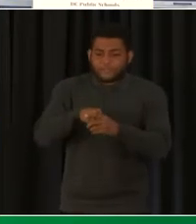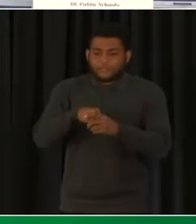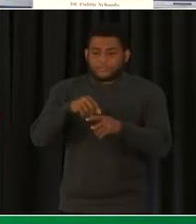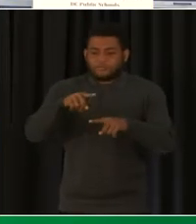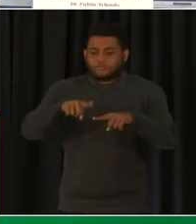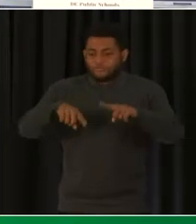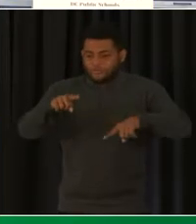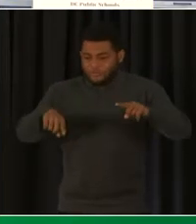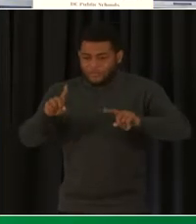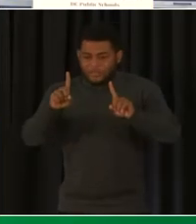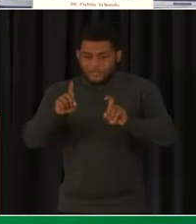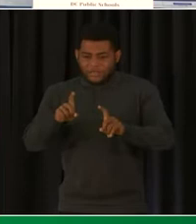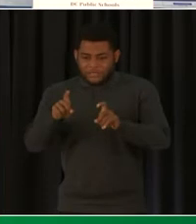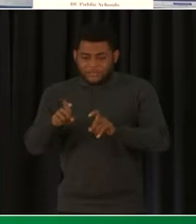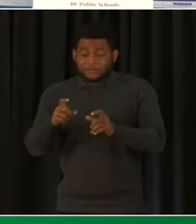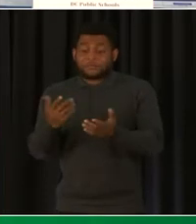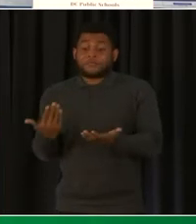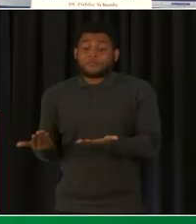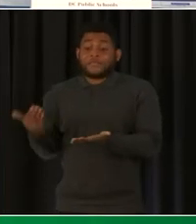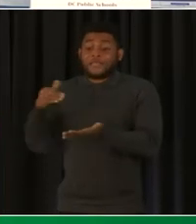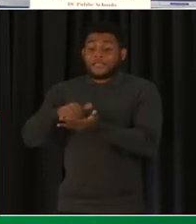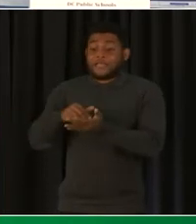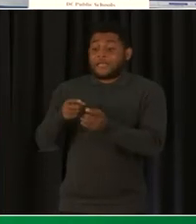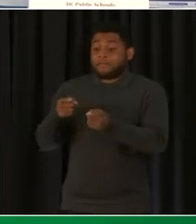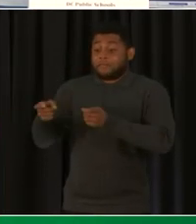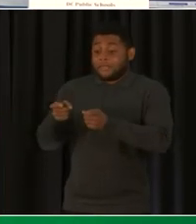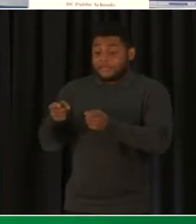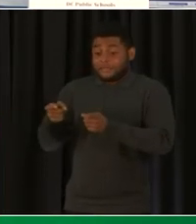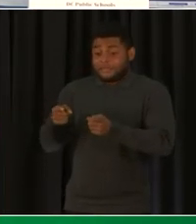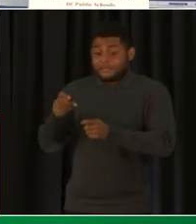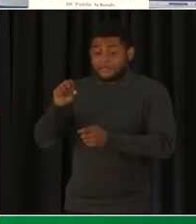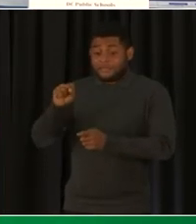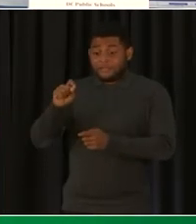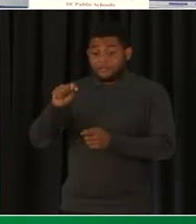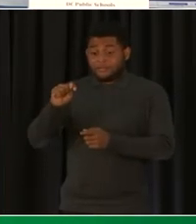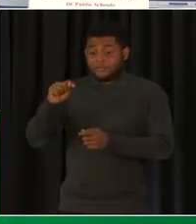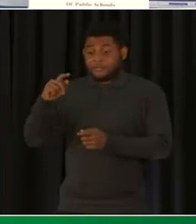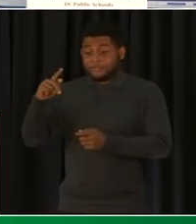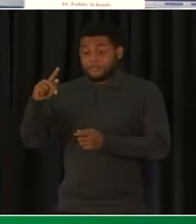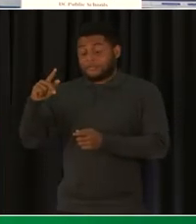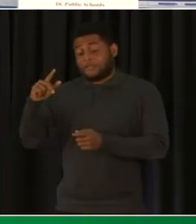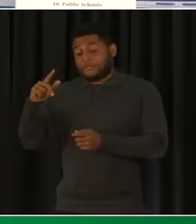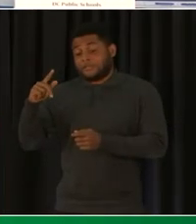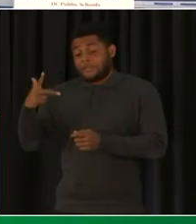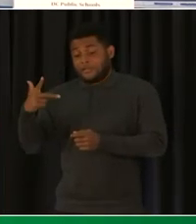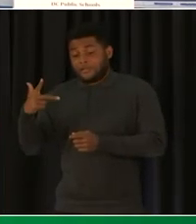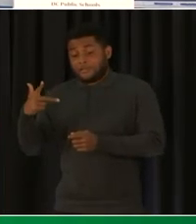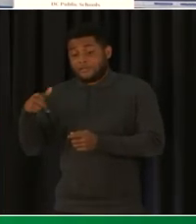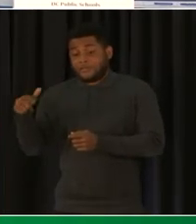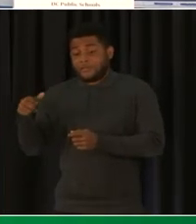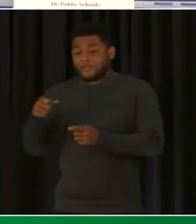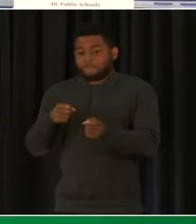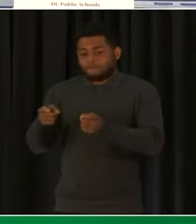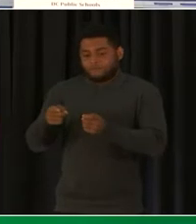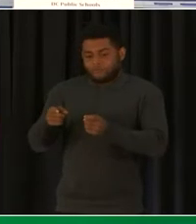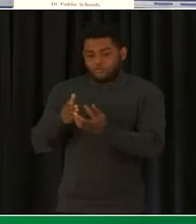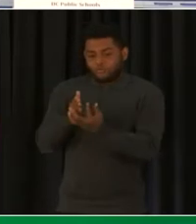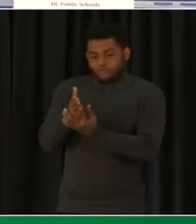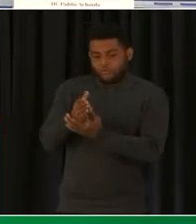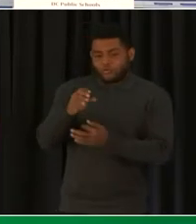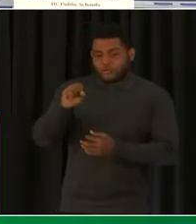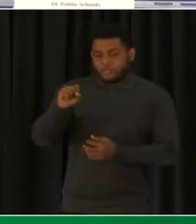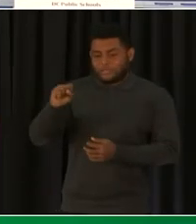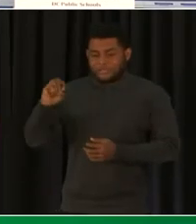as Heidi mentioned, this testing is managed by a company, Shield T3, via Aussie, her